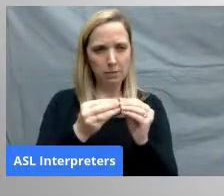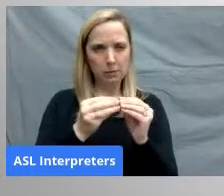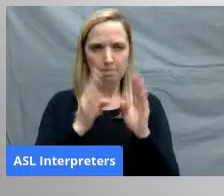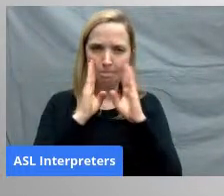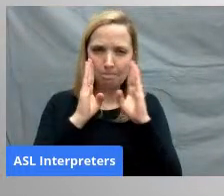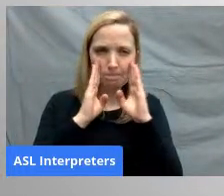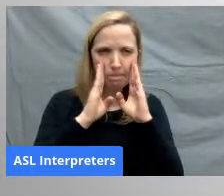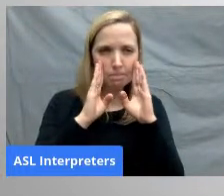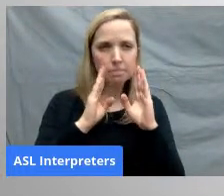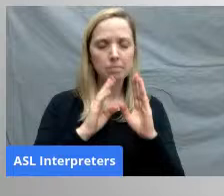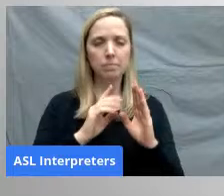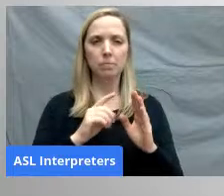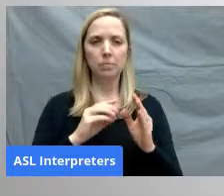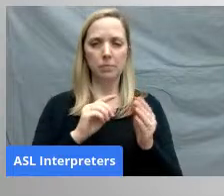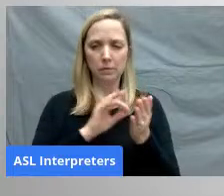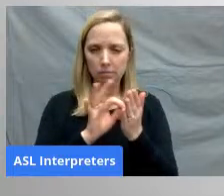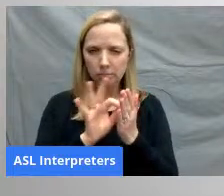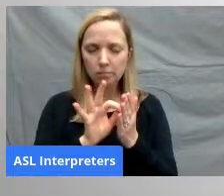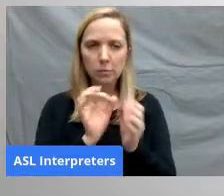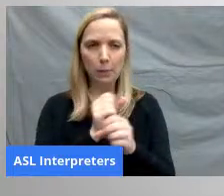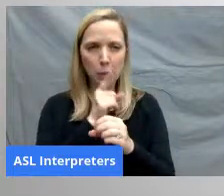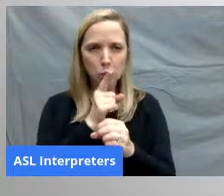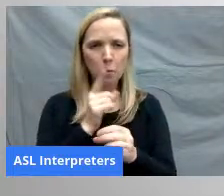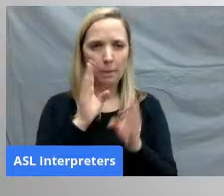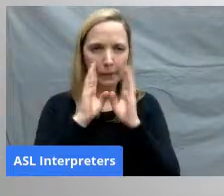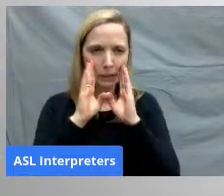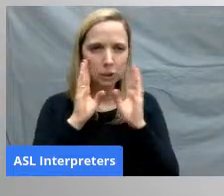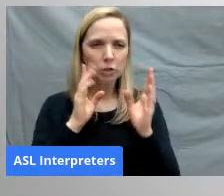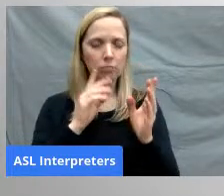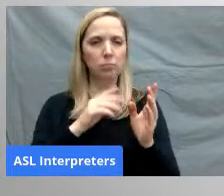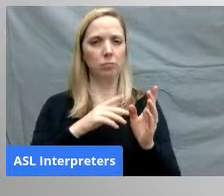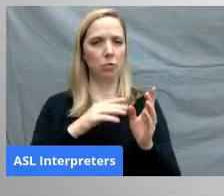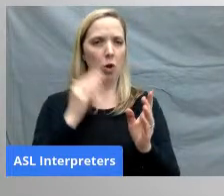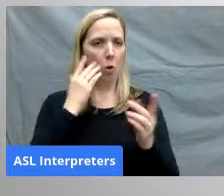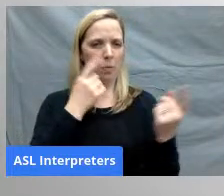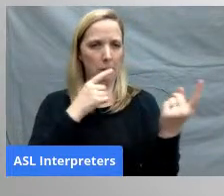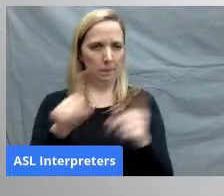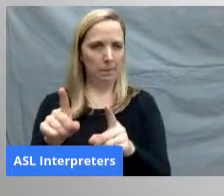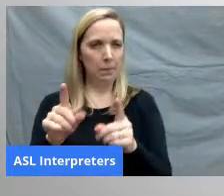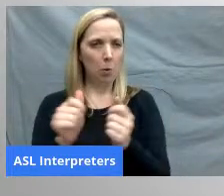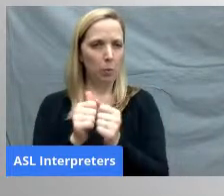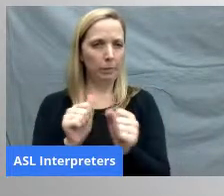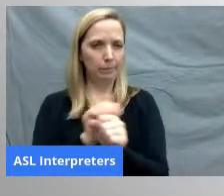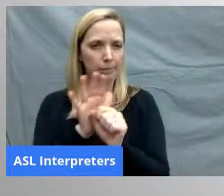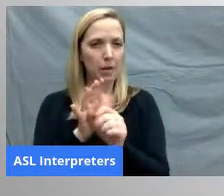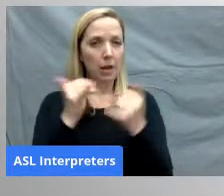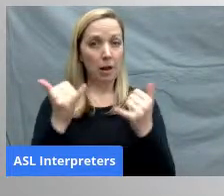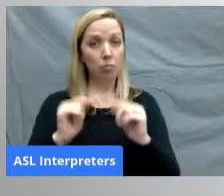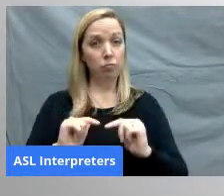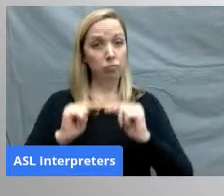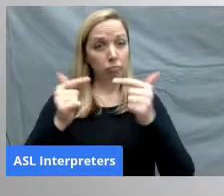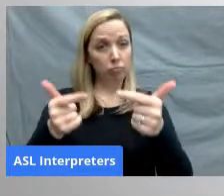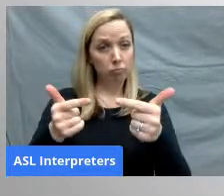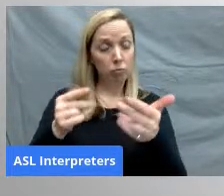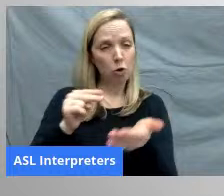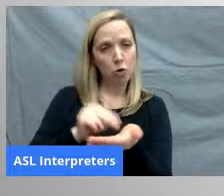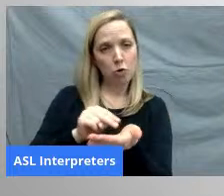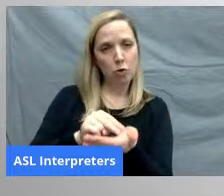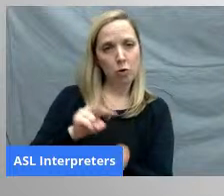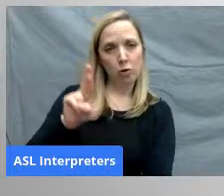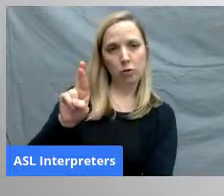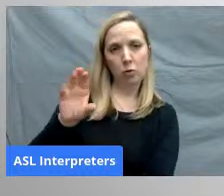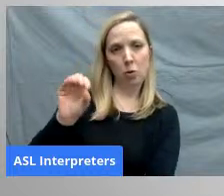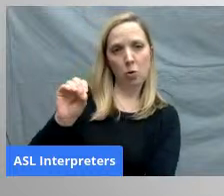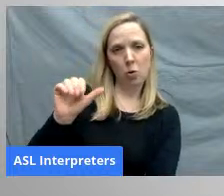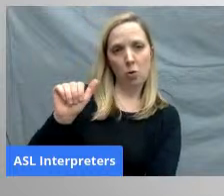per 100,000 as well as positivity rates for our community. And I'll allow Nurse Rourke can share with you what we're